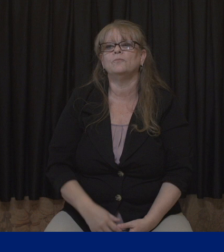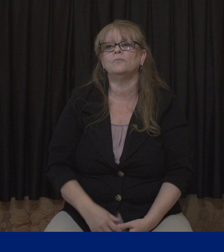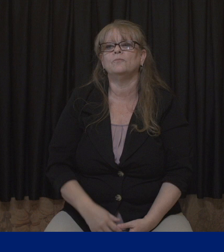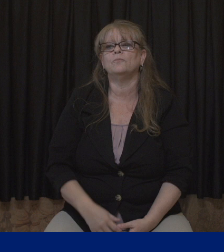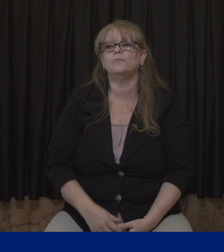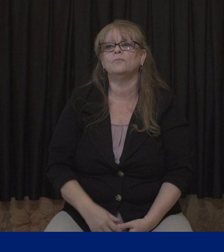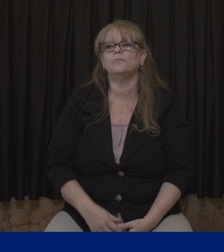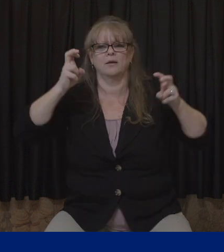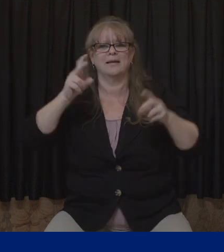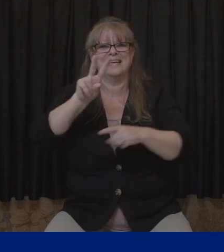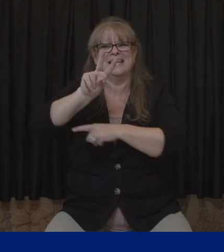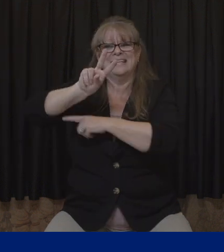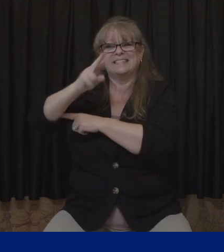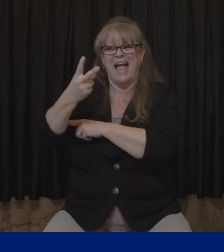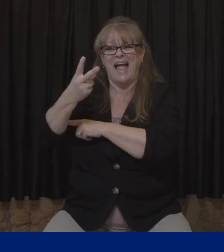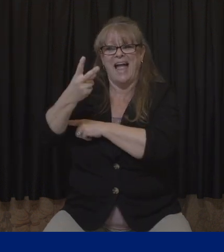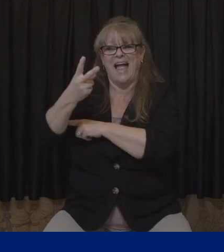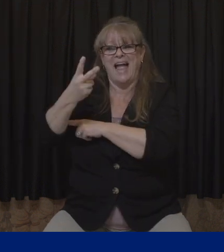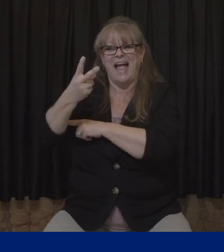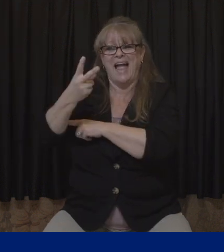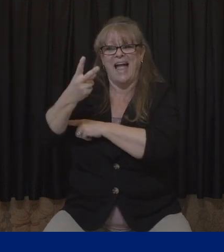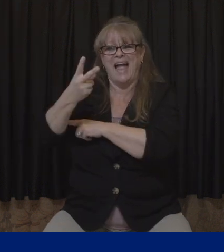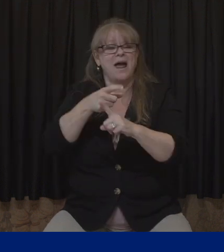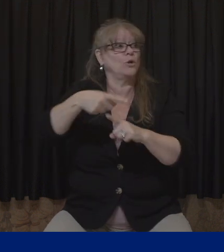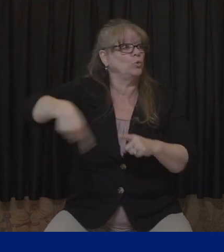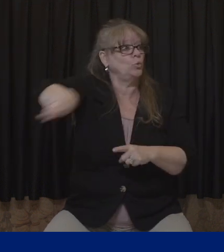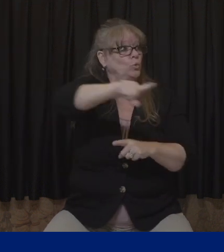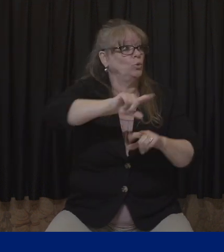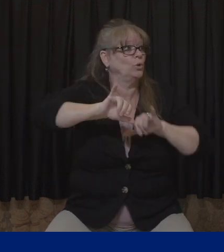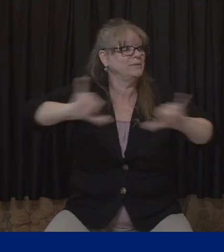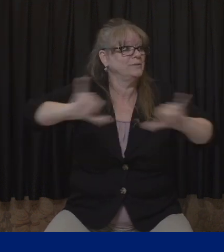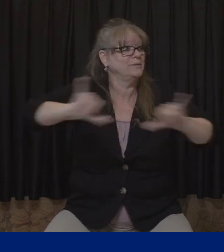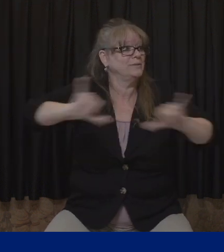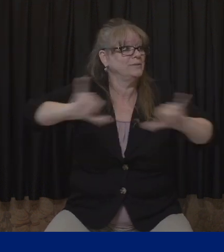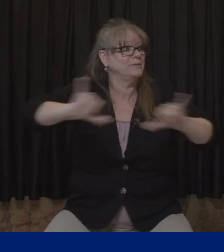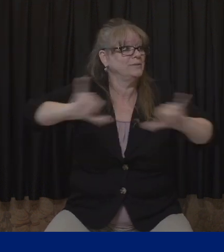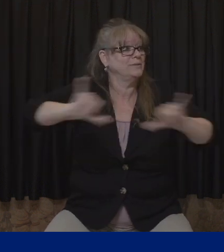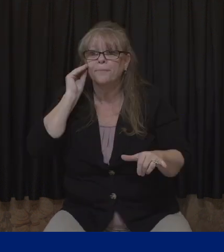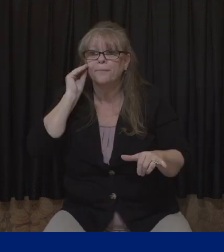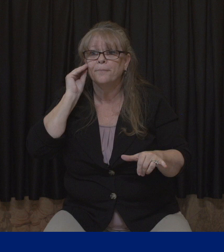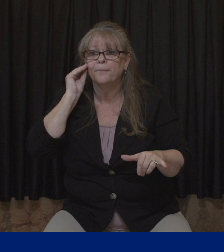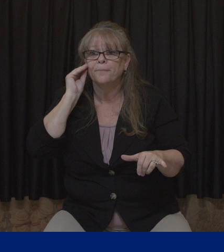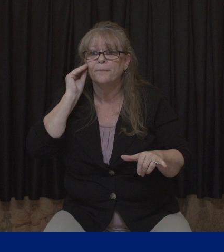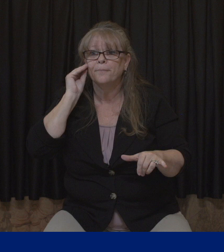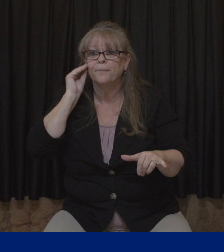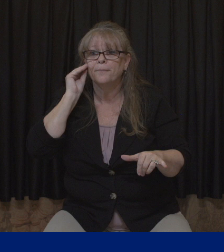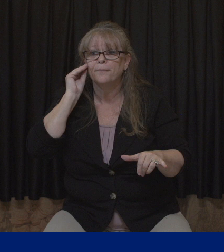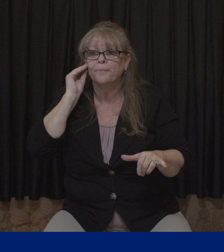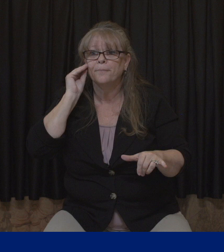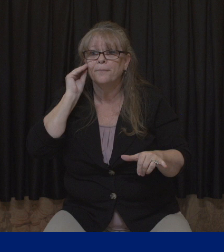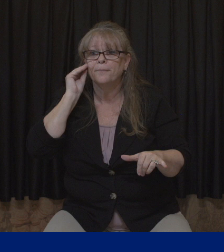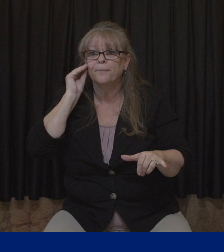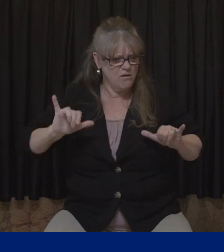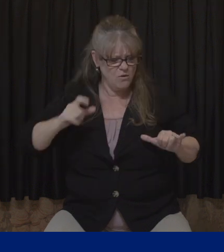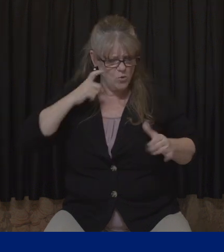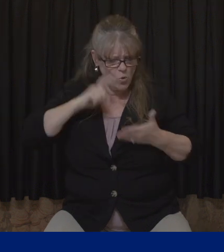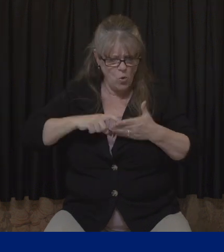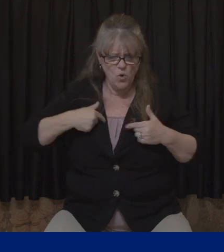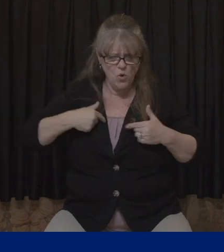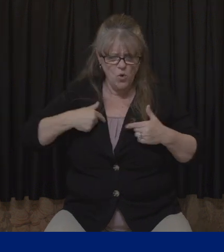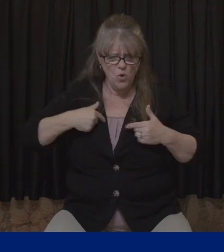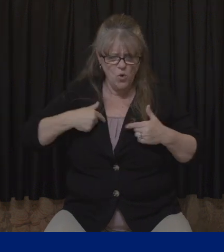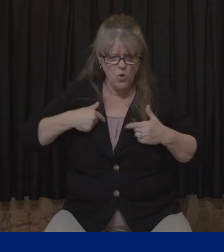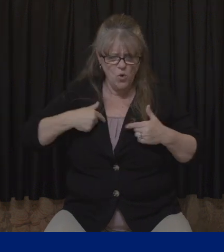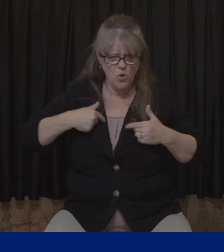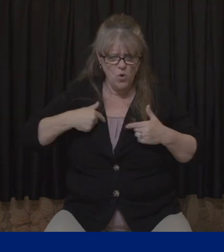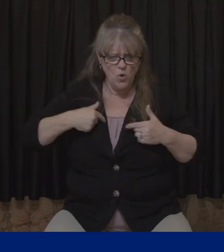non-COVID medical care, if you have chest pain, dizziness, seek out that medical care. If you would have gone to the hospital in January or February, don't